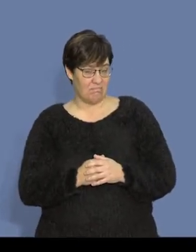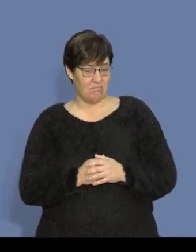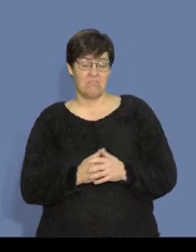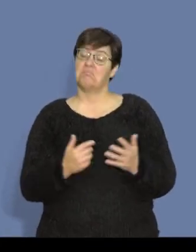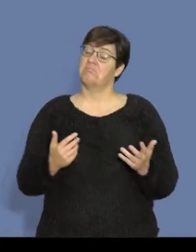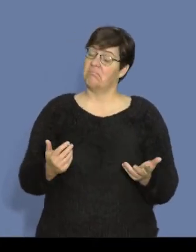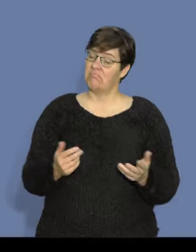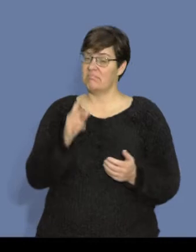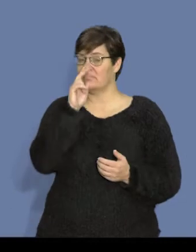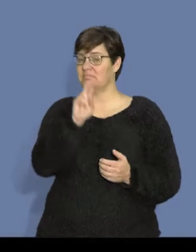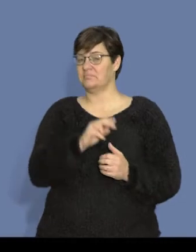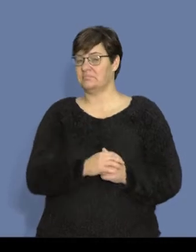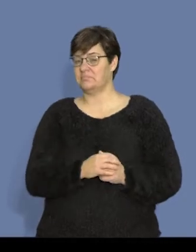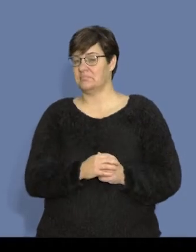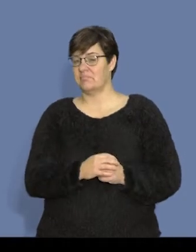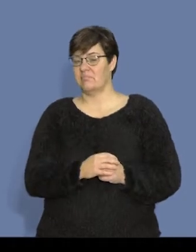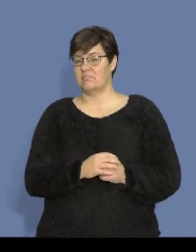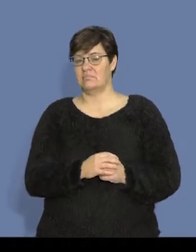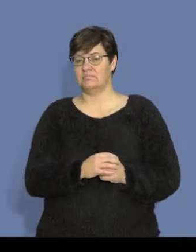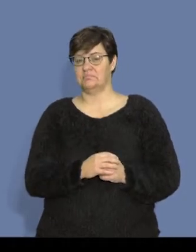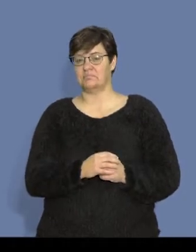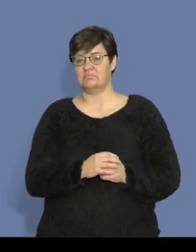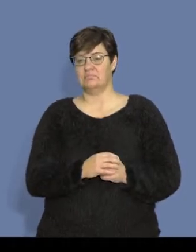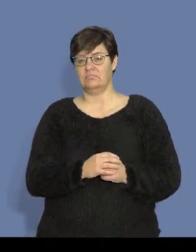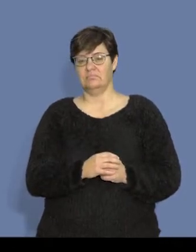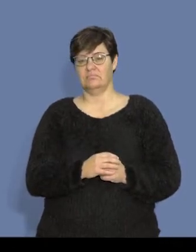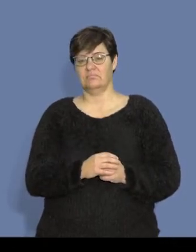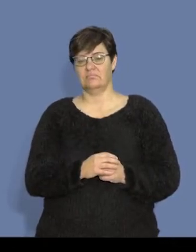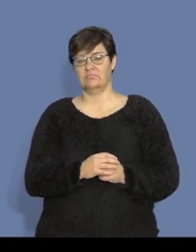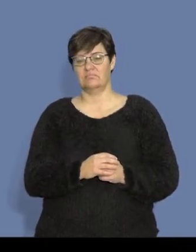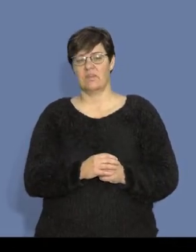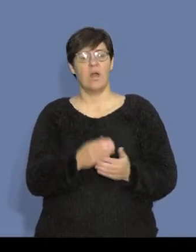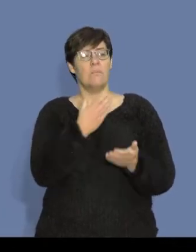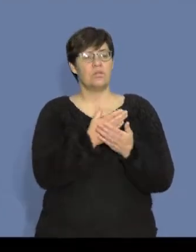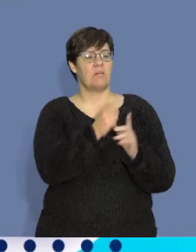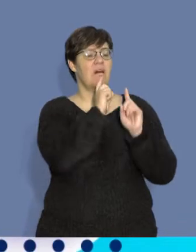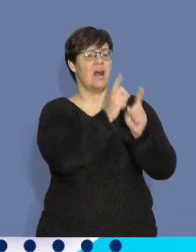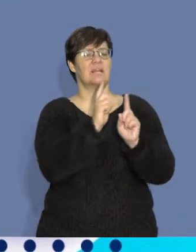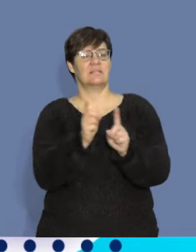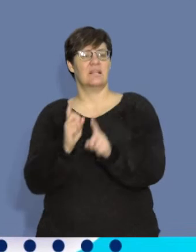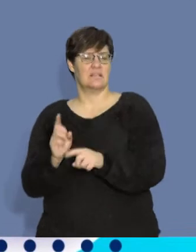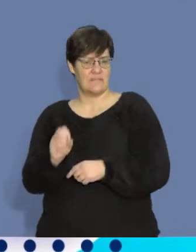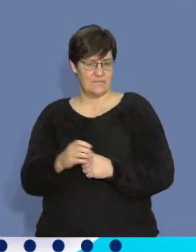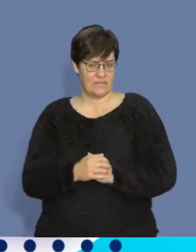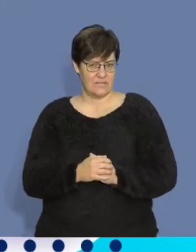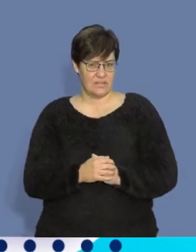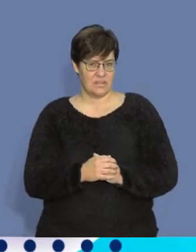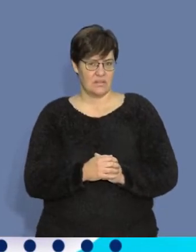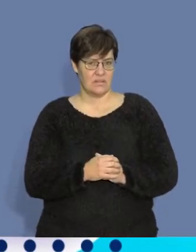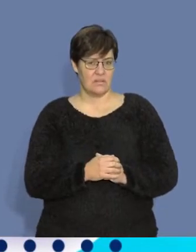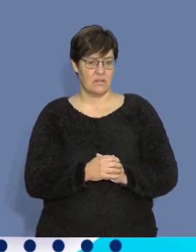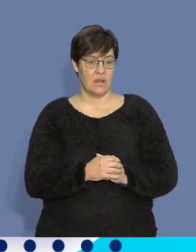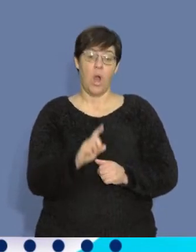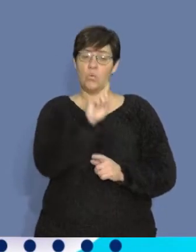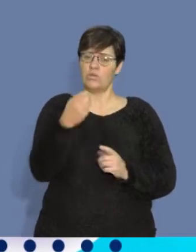you can see that there are items. Now I'm giving you possible answers to this question. It's an open-ended